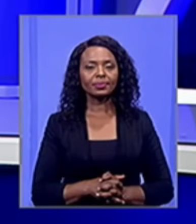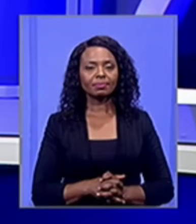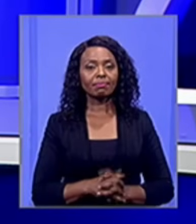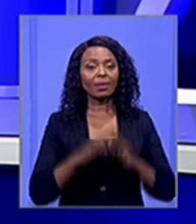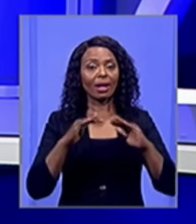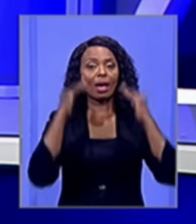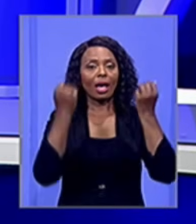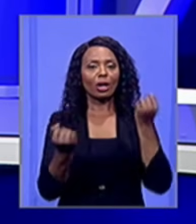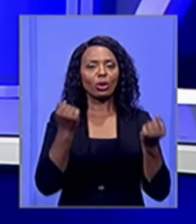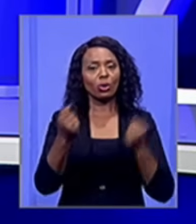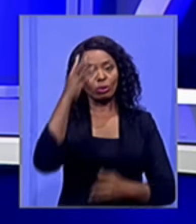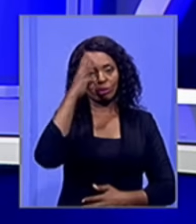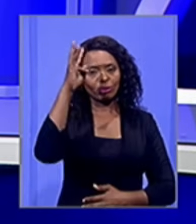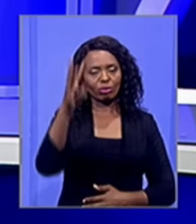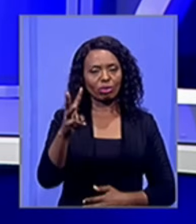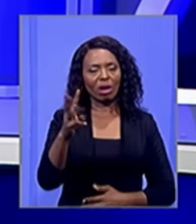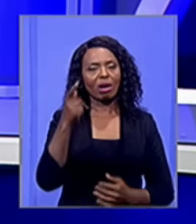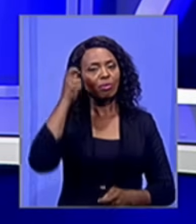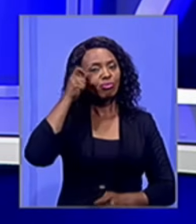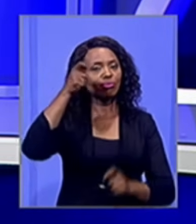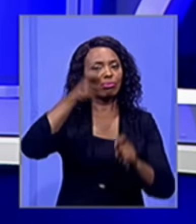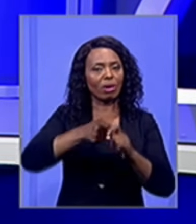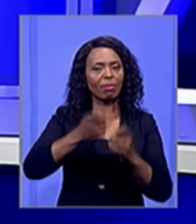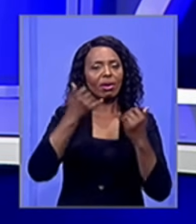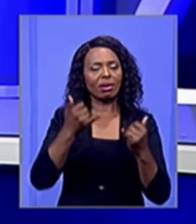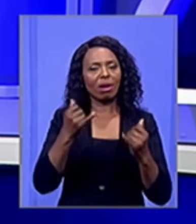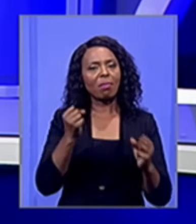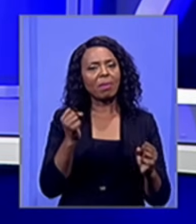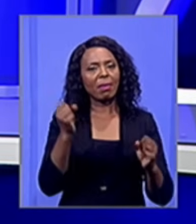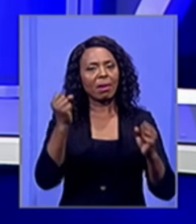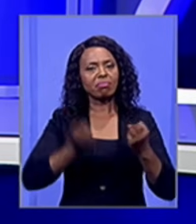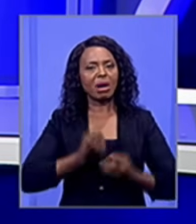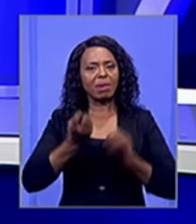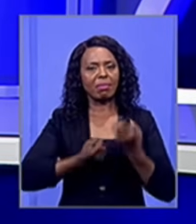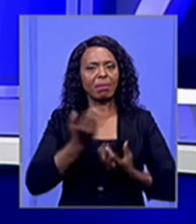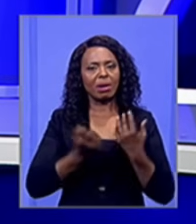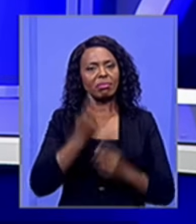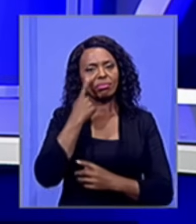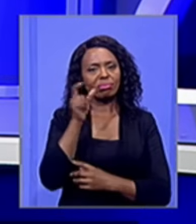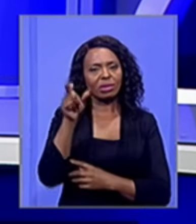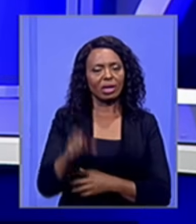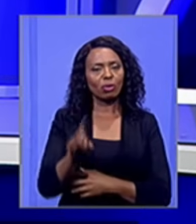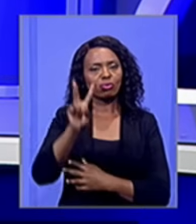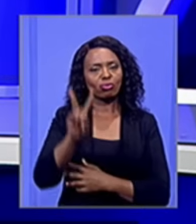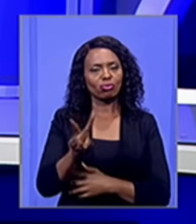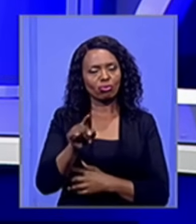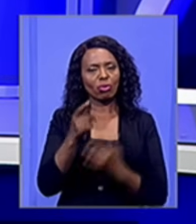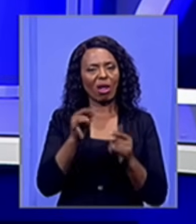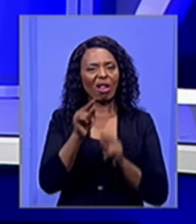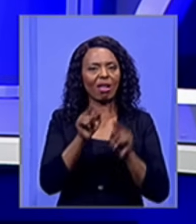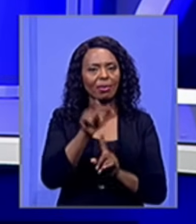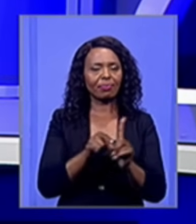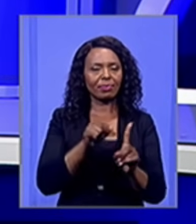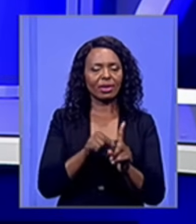Lekgotla le phahameng la Pretoria le diile kahlolo hore kgatiso ya lentswe ya moqosi wa bobedi Bongani Ntanzi ntle le tumello ya hae ho